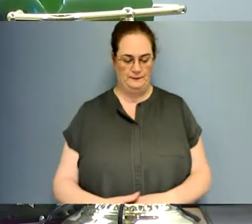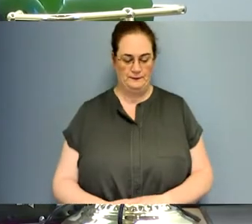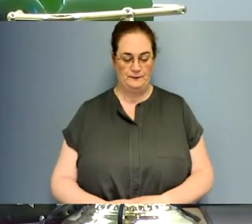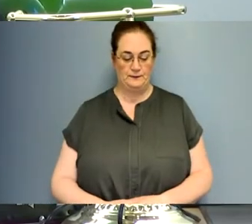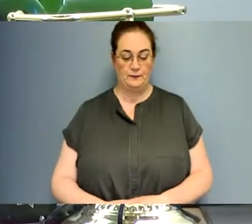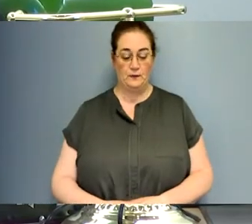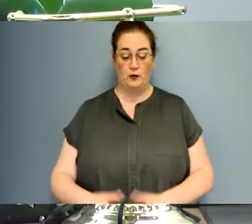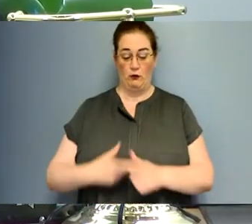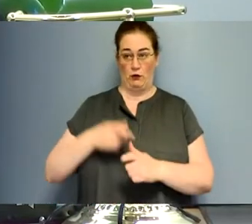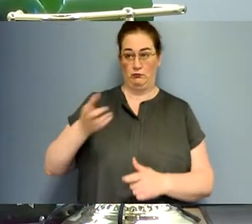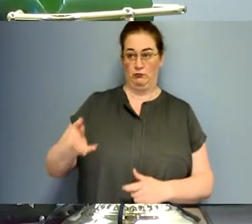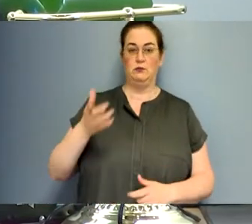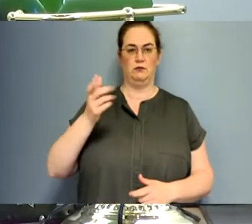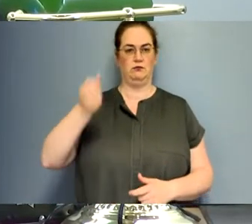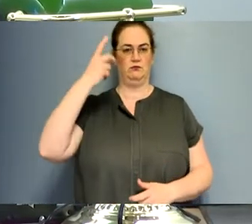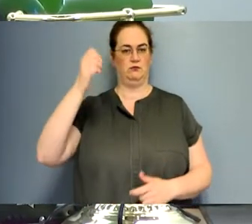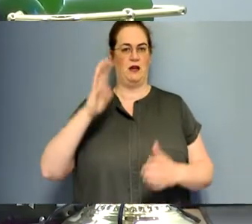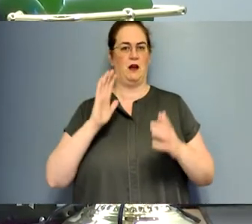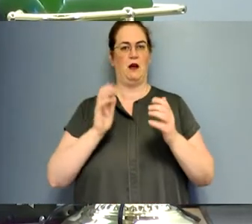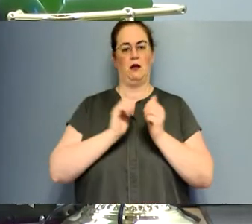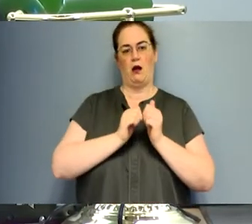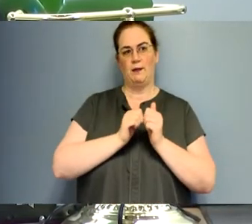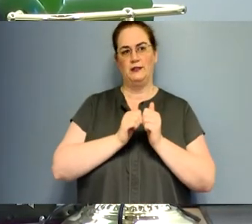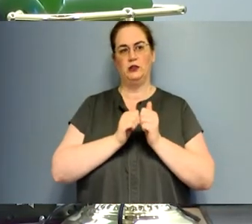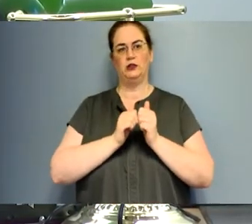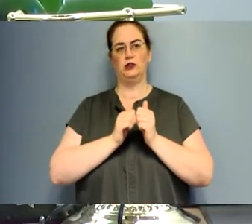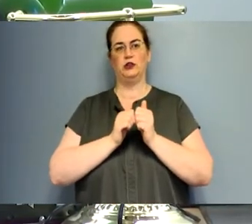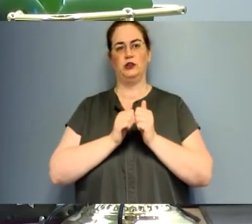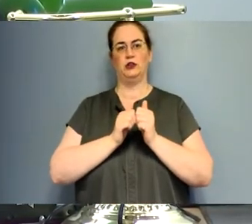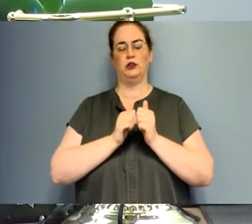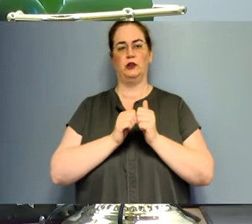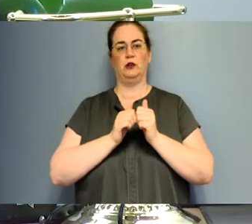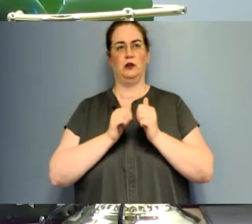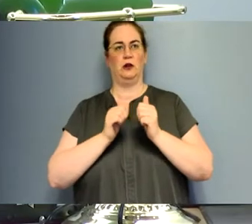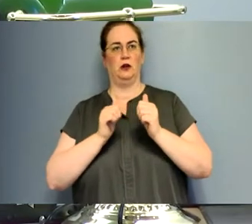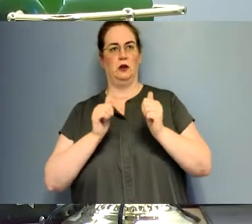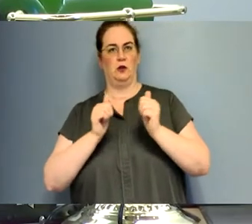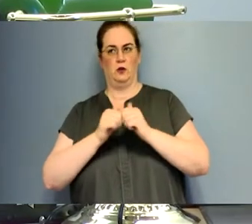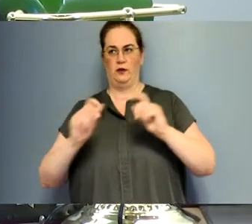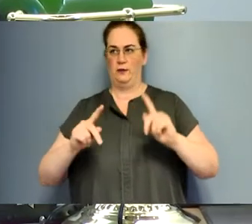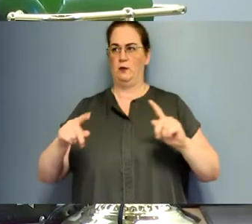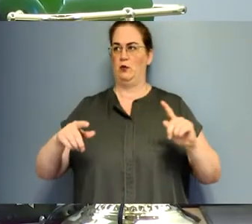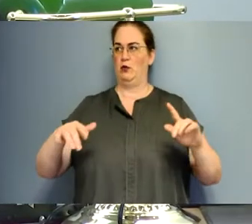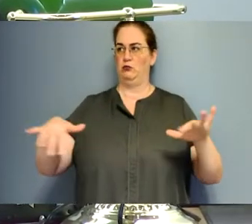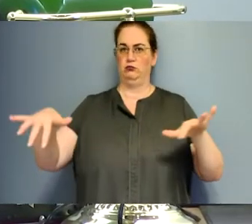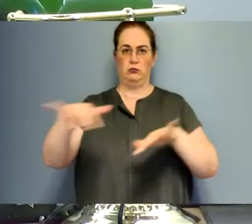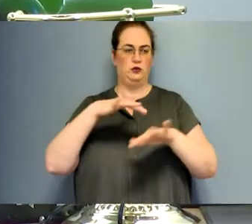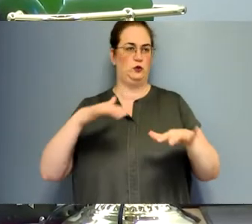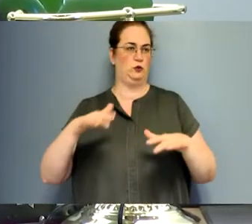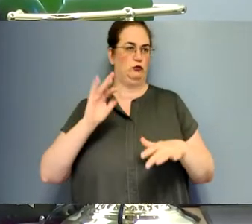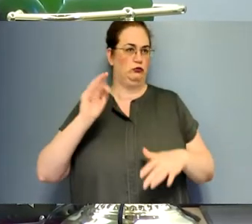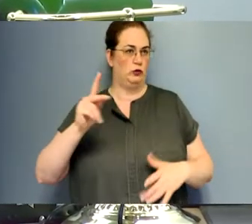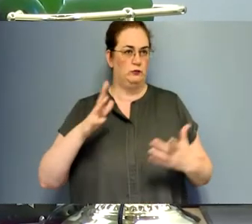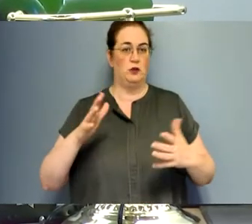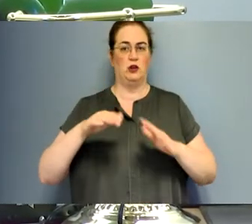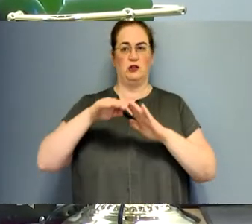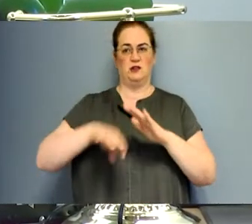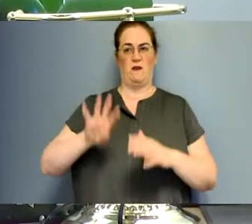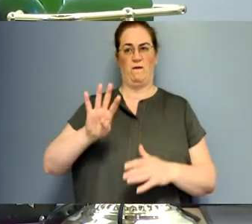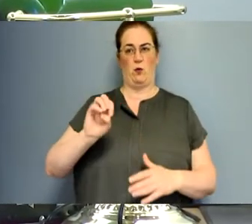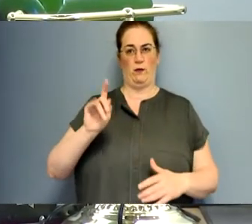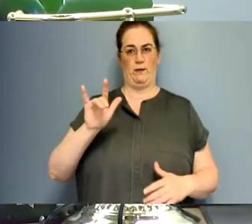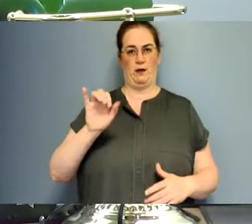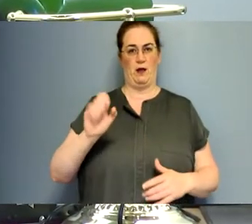Runners like you understand how to separate competition from the people around you on both the track and on the sidelines, Gary. You're a sub-four-minute miler, the